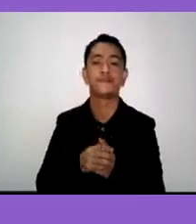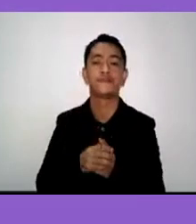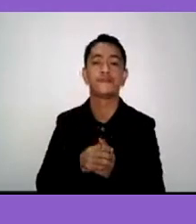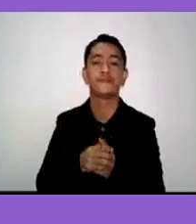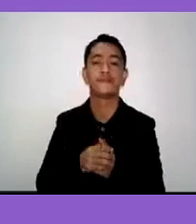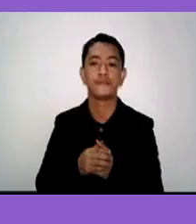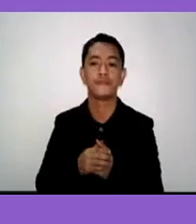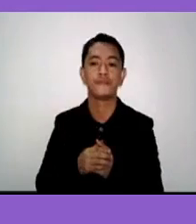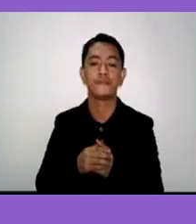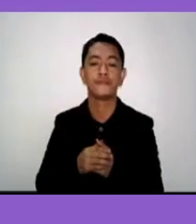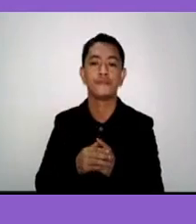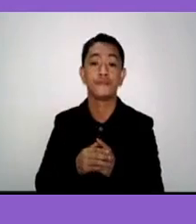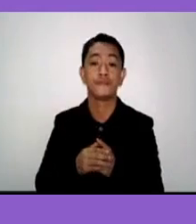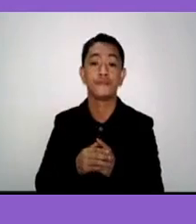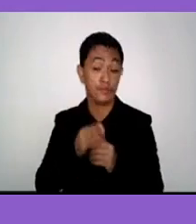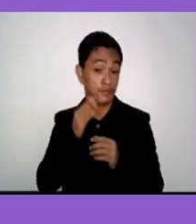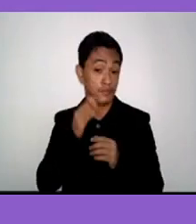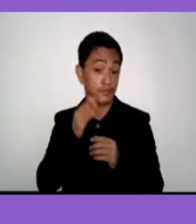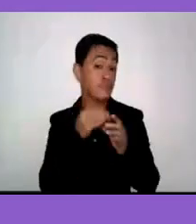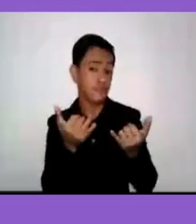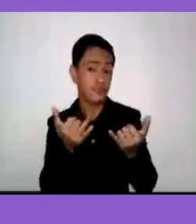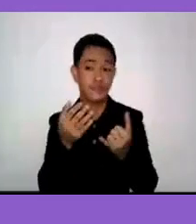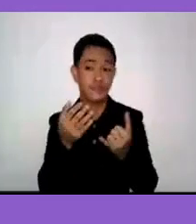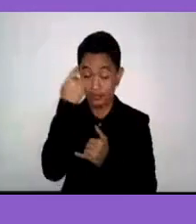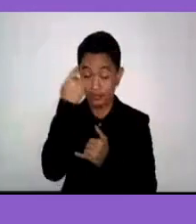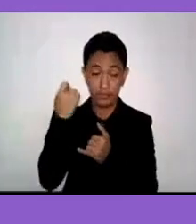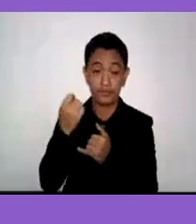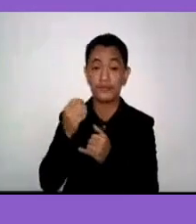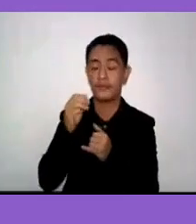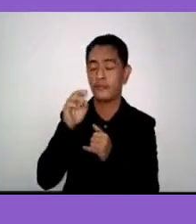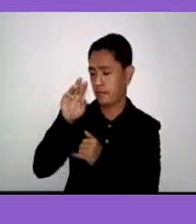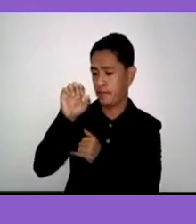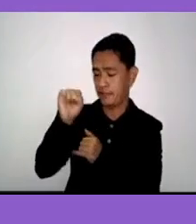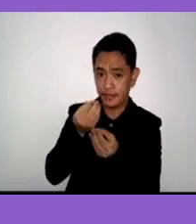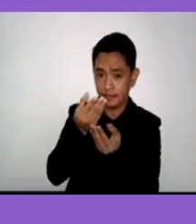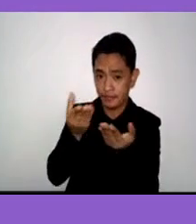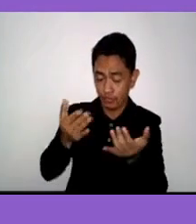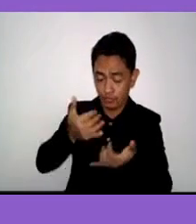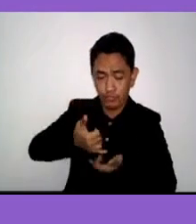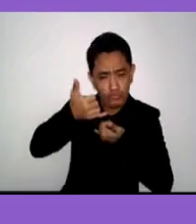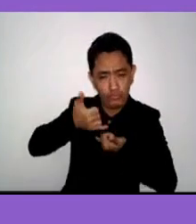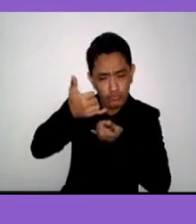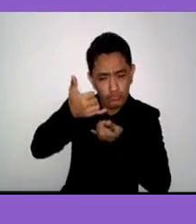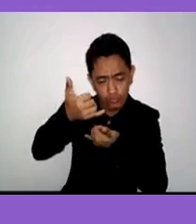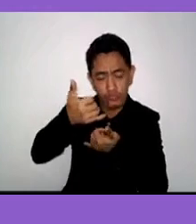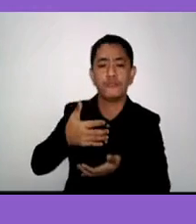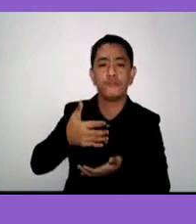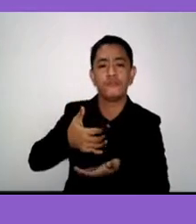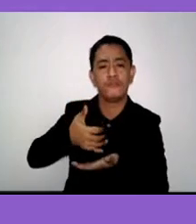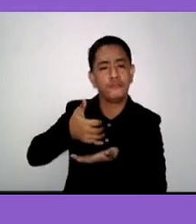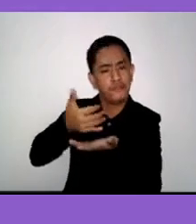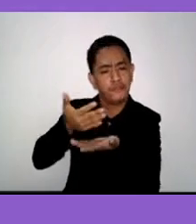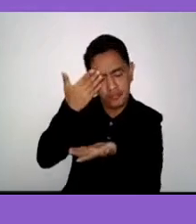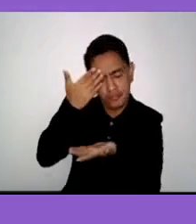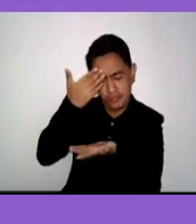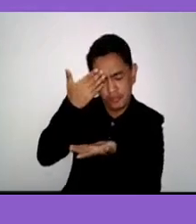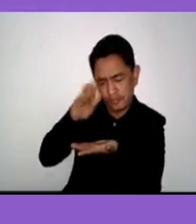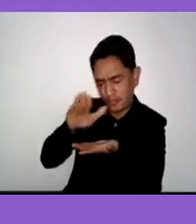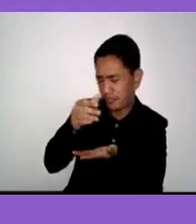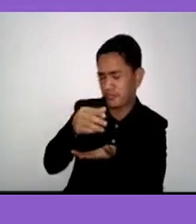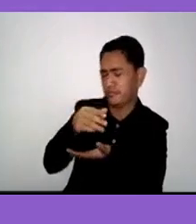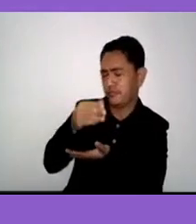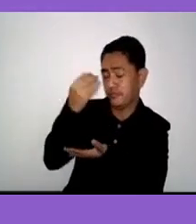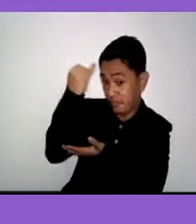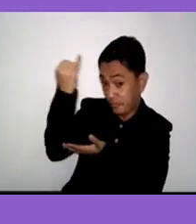Join now because Microsoft Philippines will give you a prize. I do not have any idea what that prize